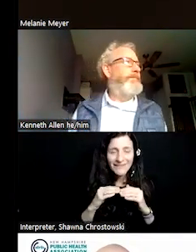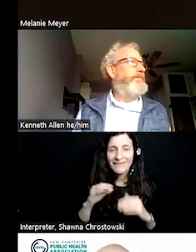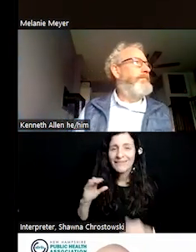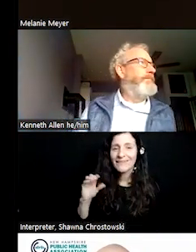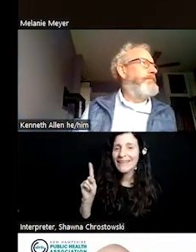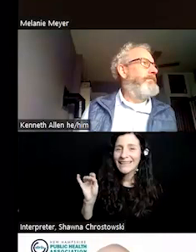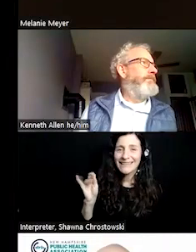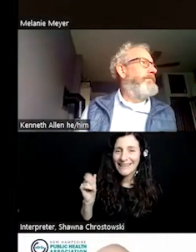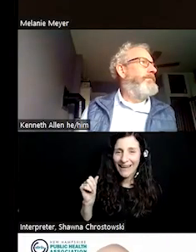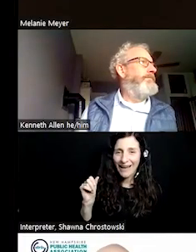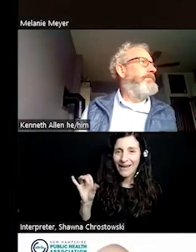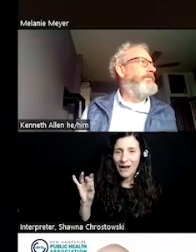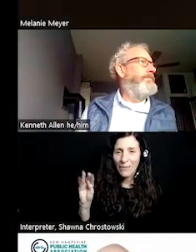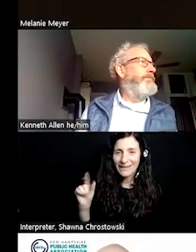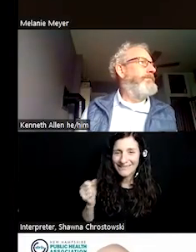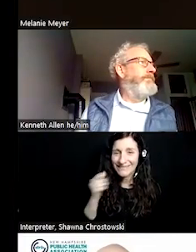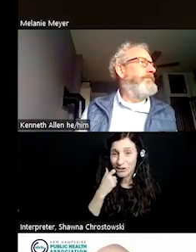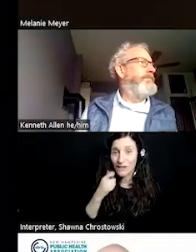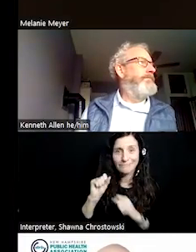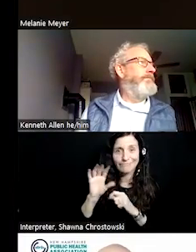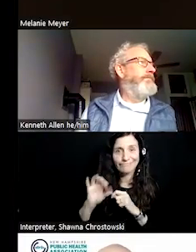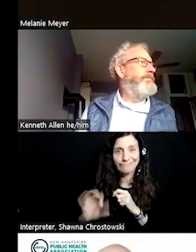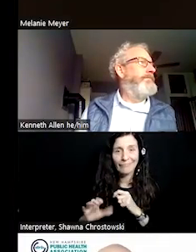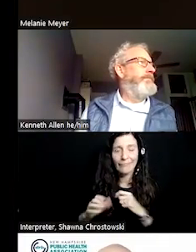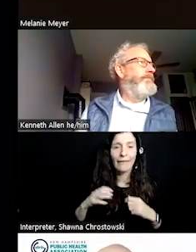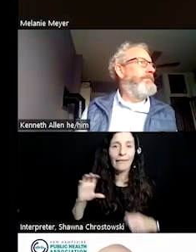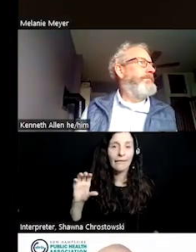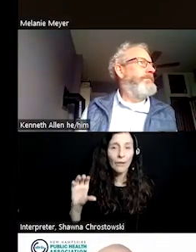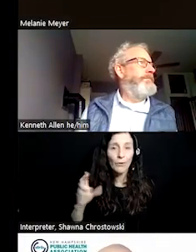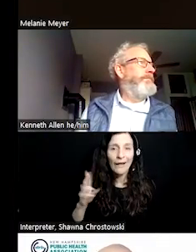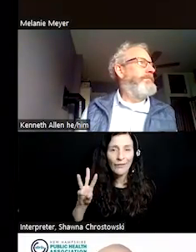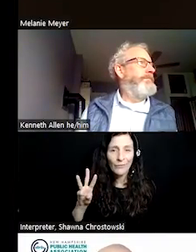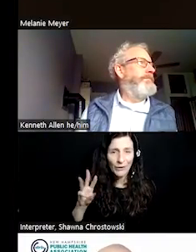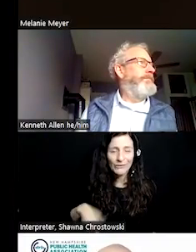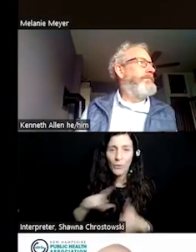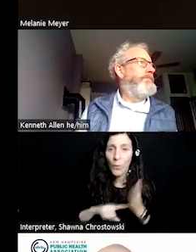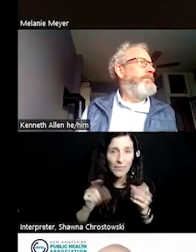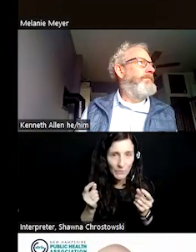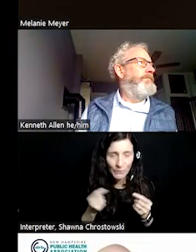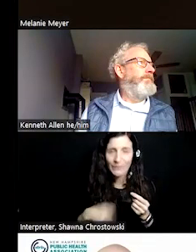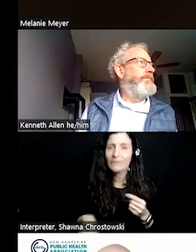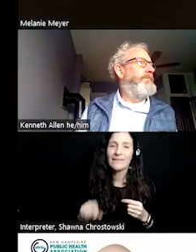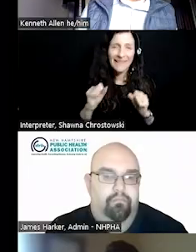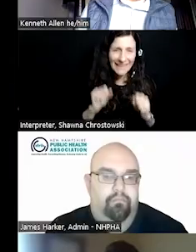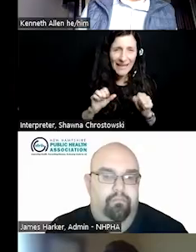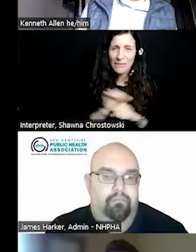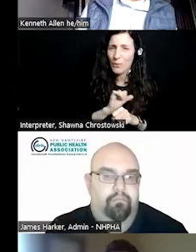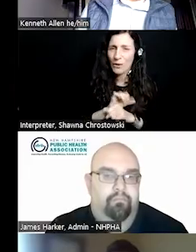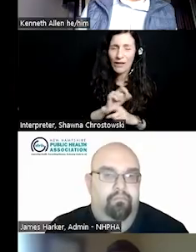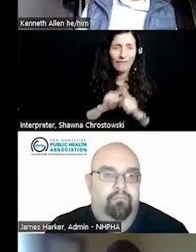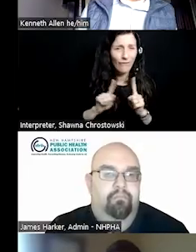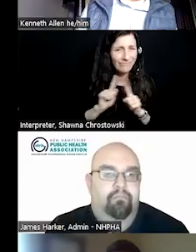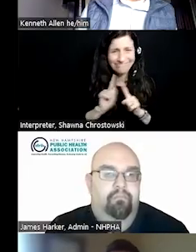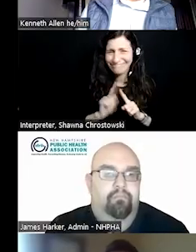up about what community health workers may be doing, and recognize that community health workers actually can be working at a variety of